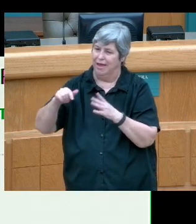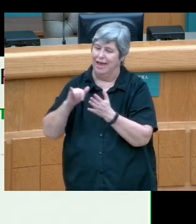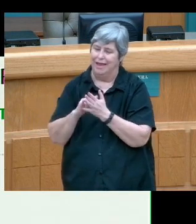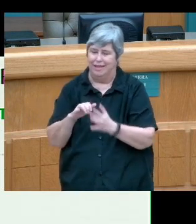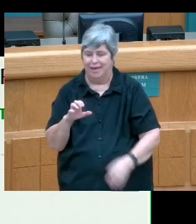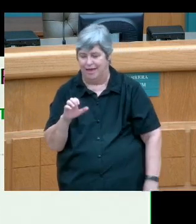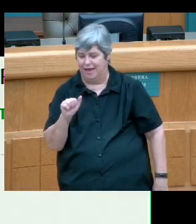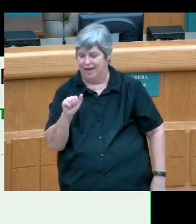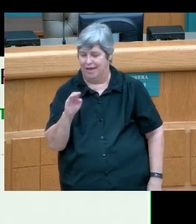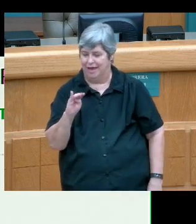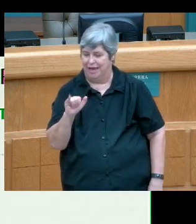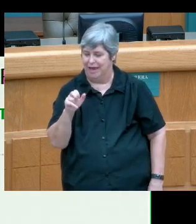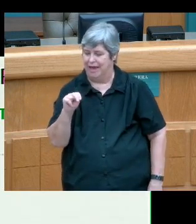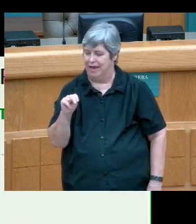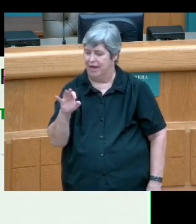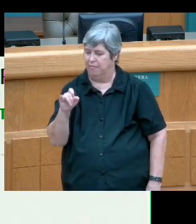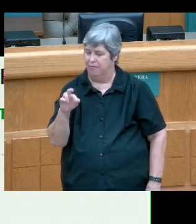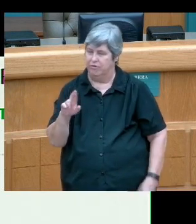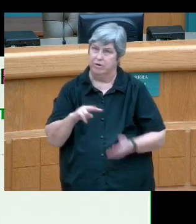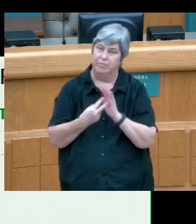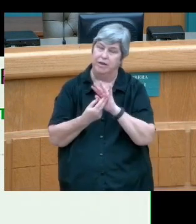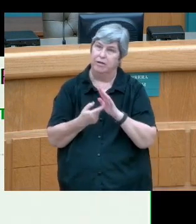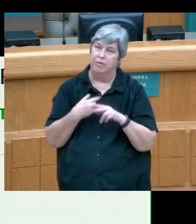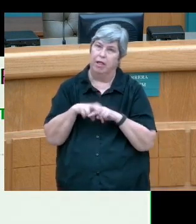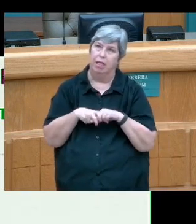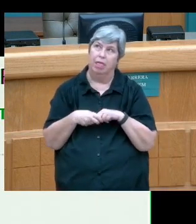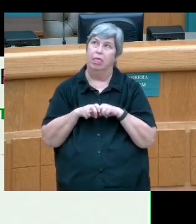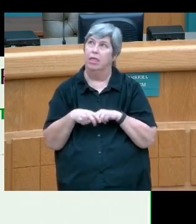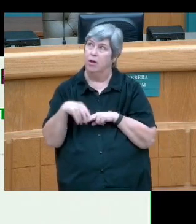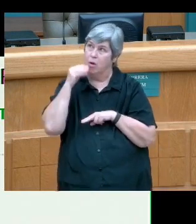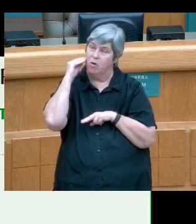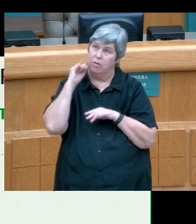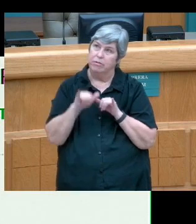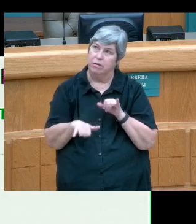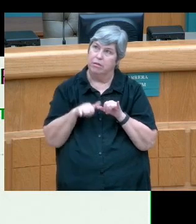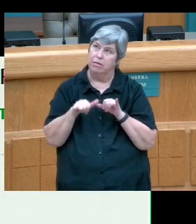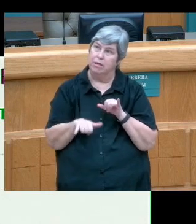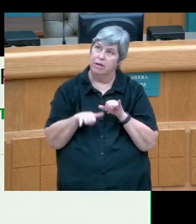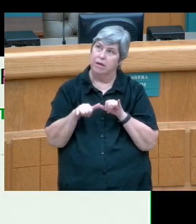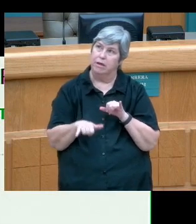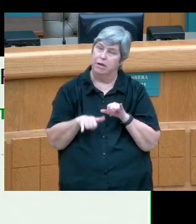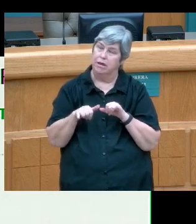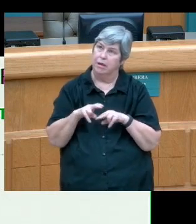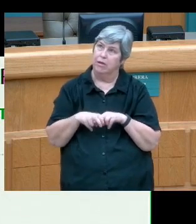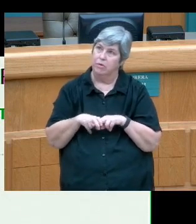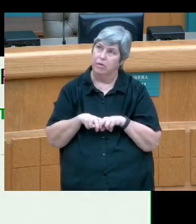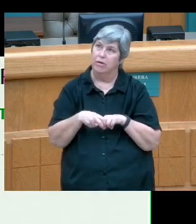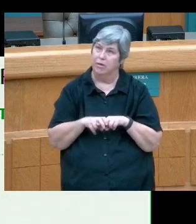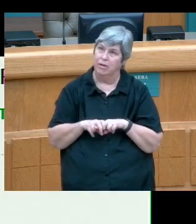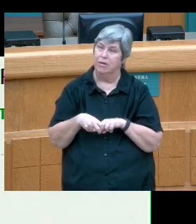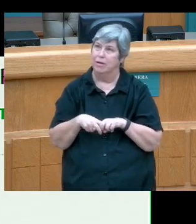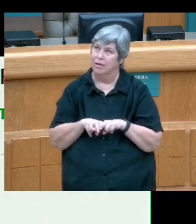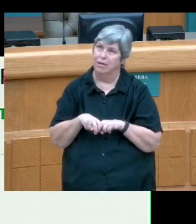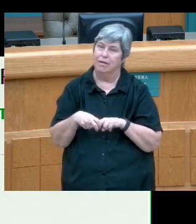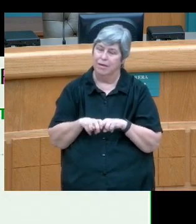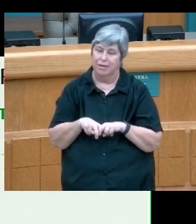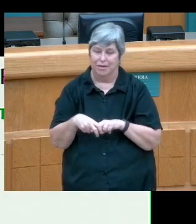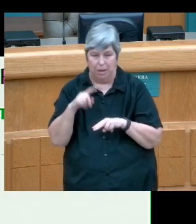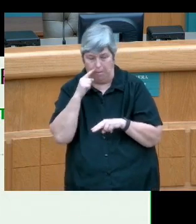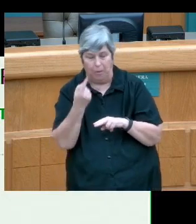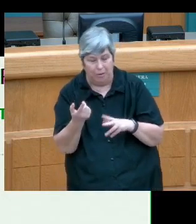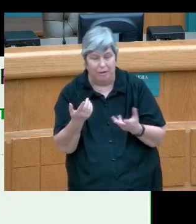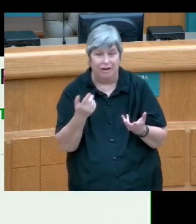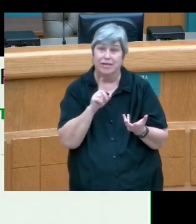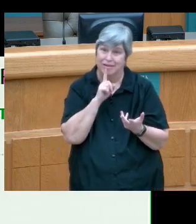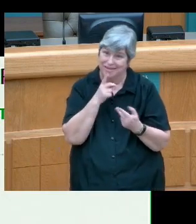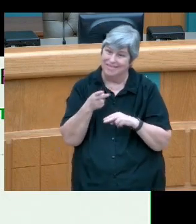fever. And I think that we're getting restless. And that's not just an artifact of the way that we fit the line to the data. That's a